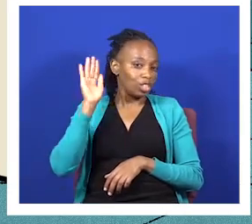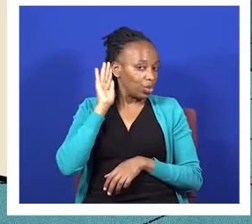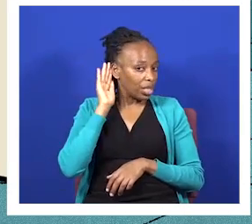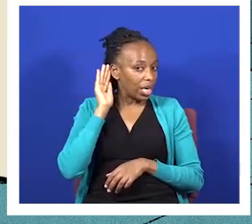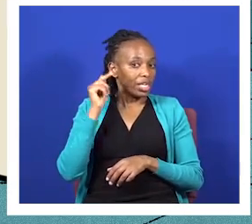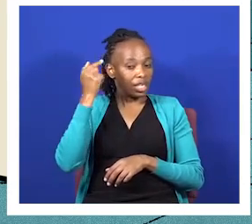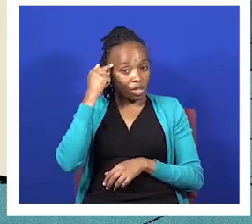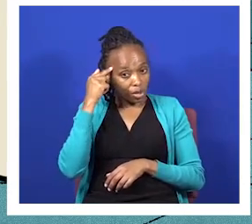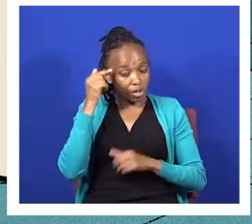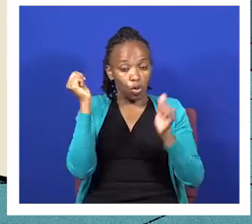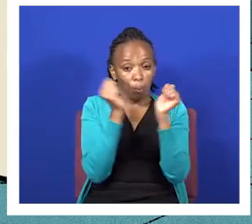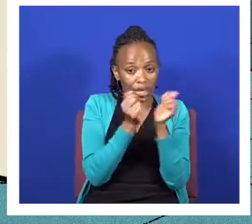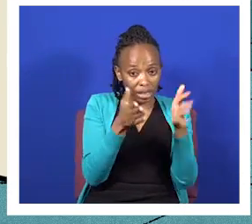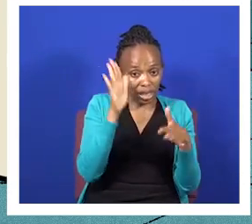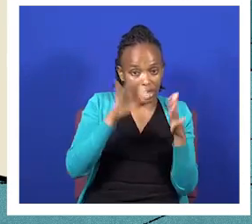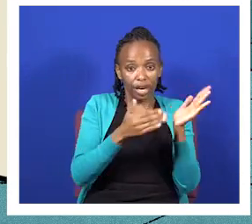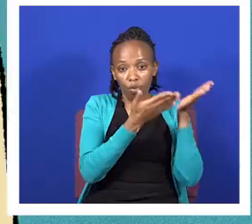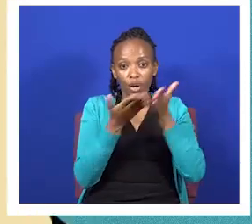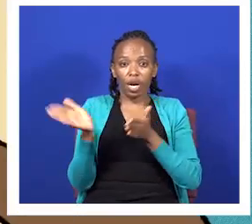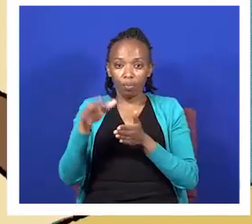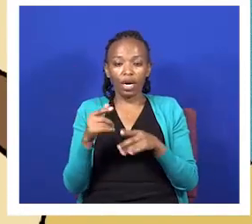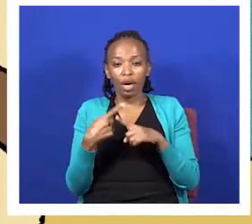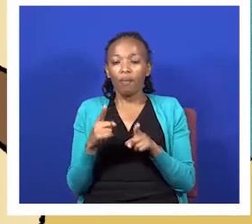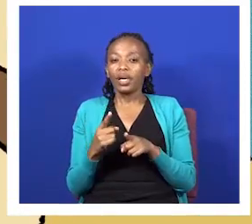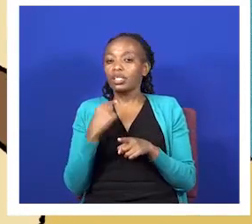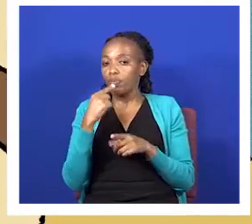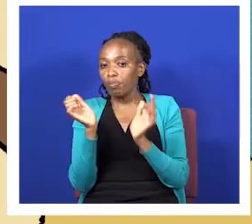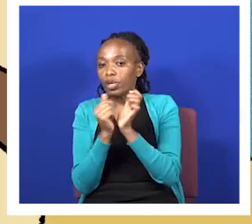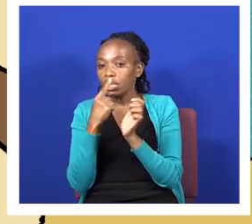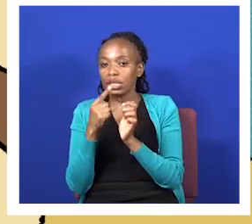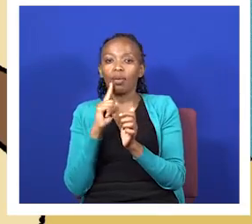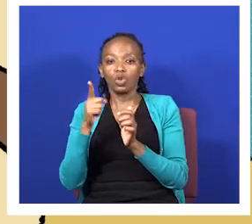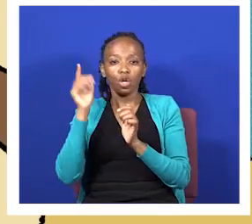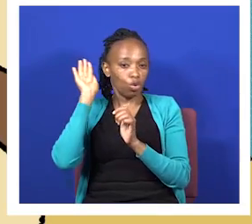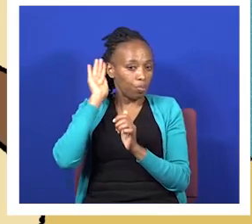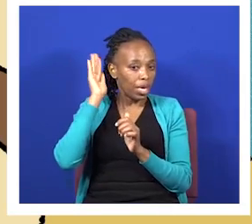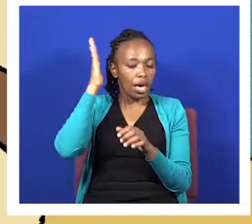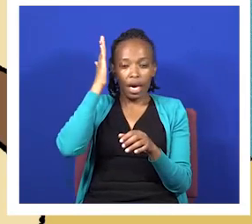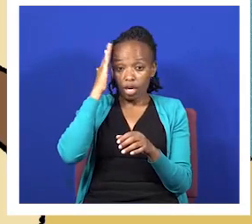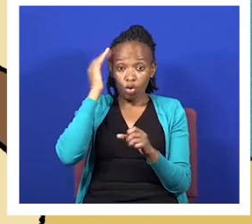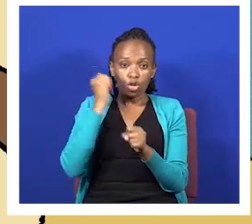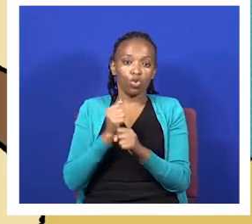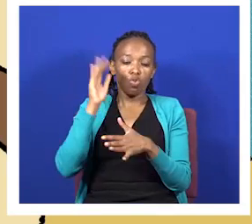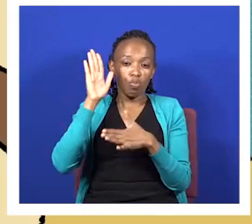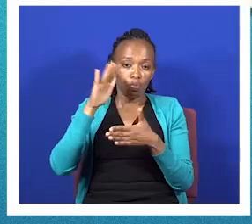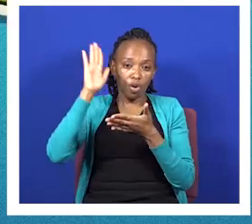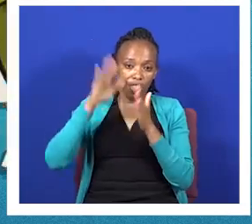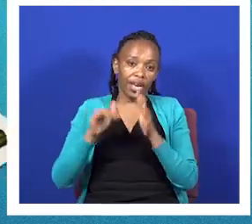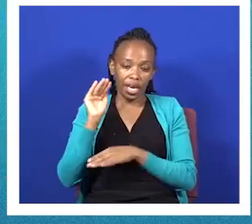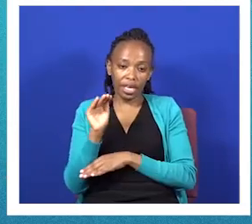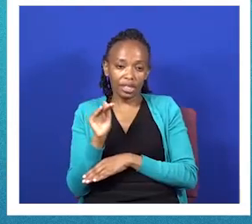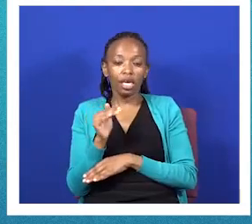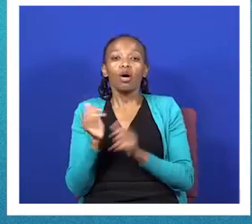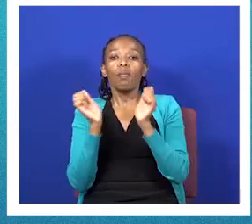thought he should punish Onesimus instead of welcoming him back. But Paul wrote, "I'm sure you'll obey. I know you will do even more than I ask."